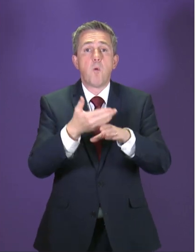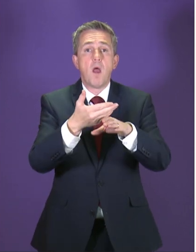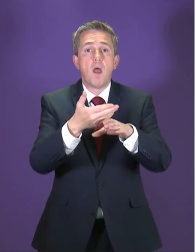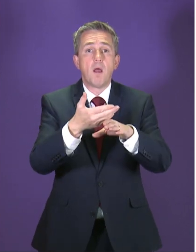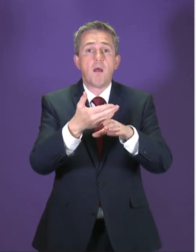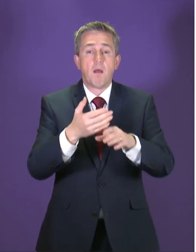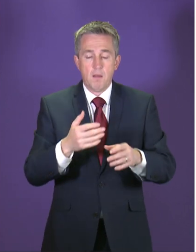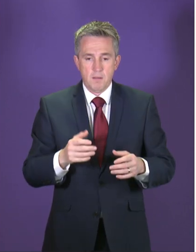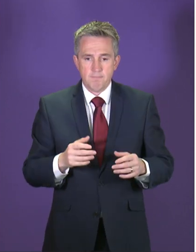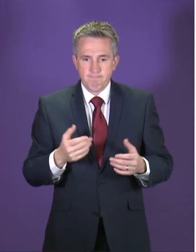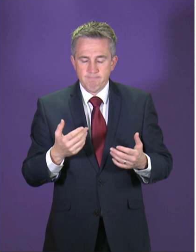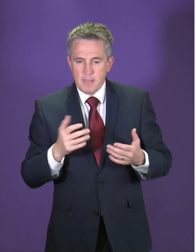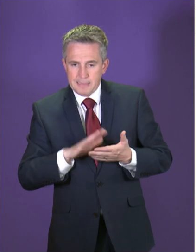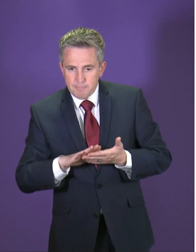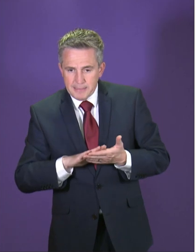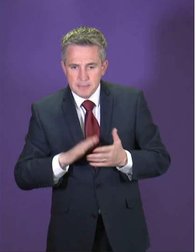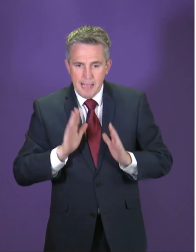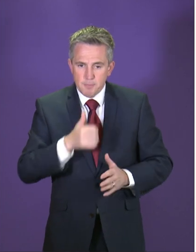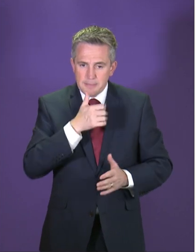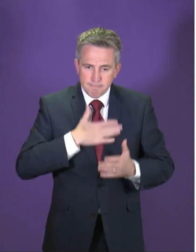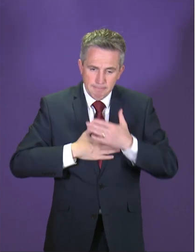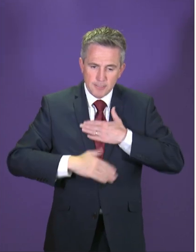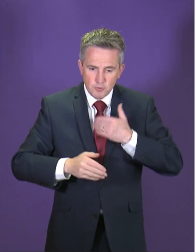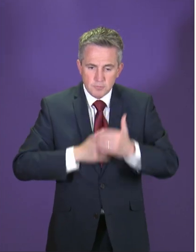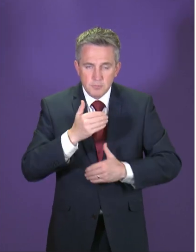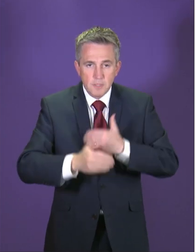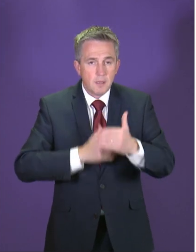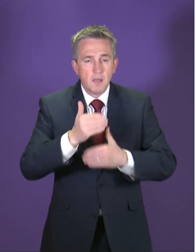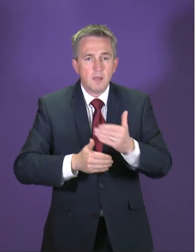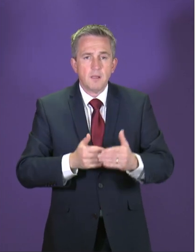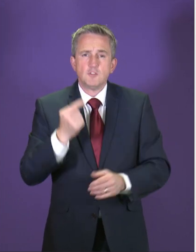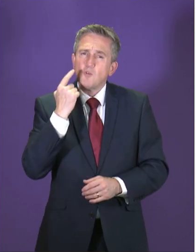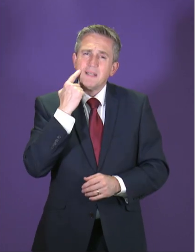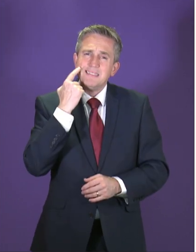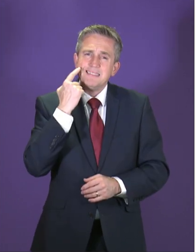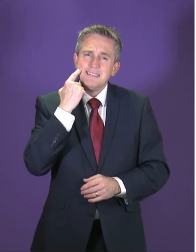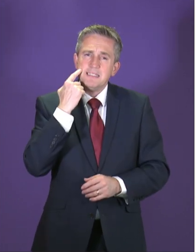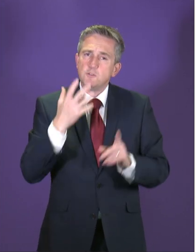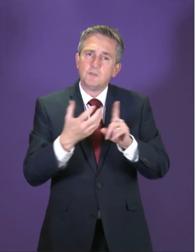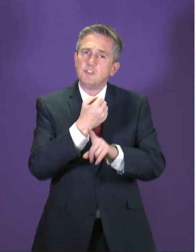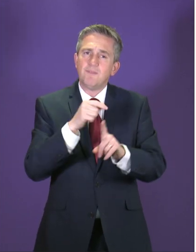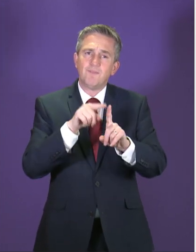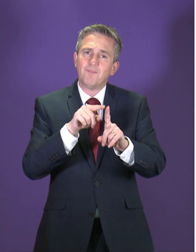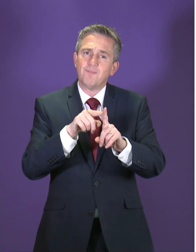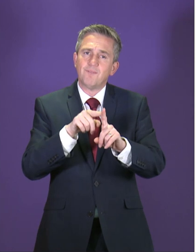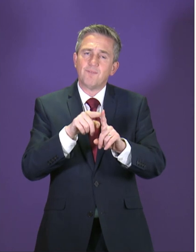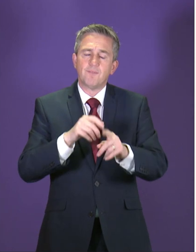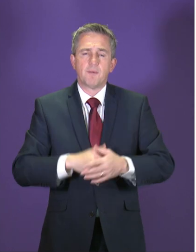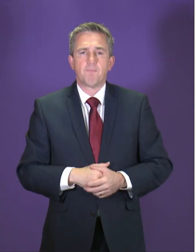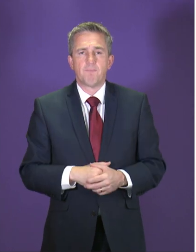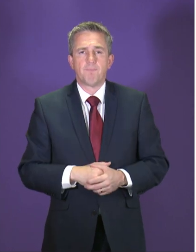entails frustration. And that's not something that is easily exposed outside of the